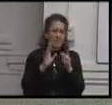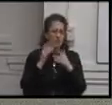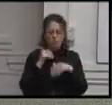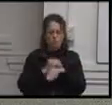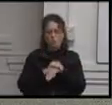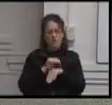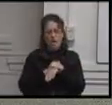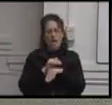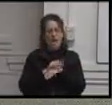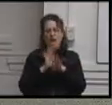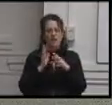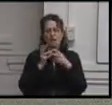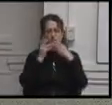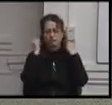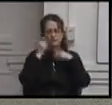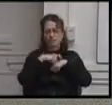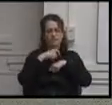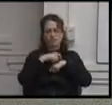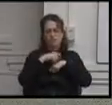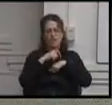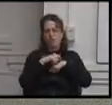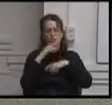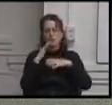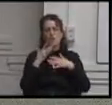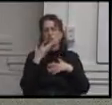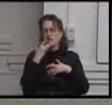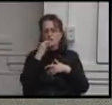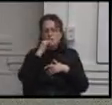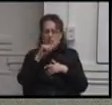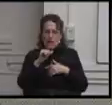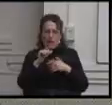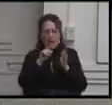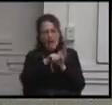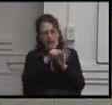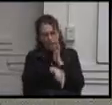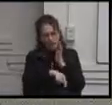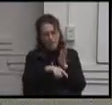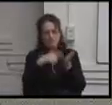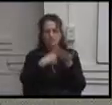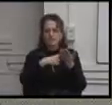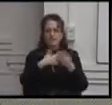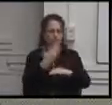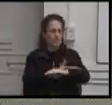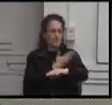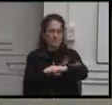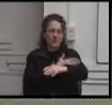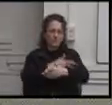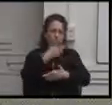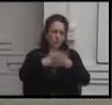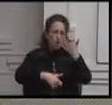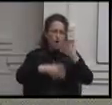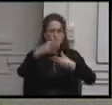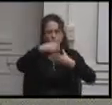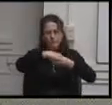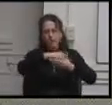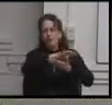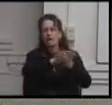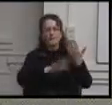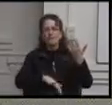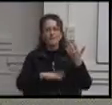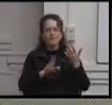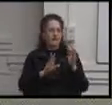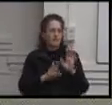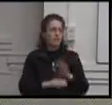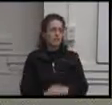I really don't want to move into a discussion of what are the renovations going to cost or repairs